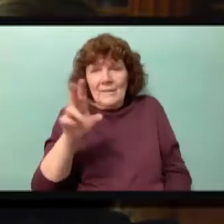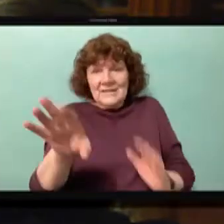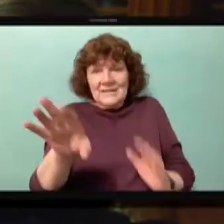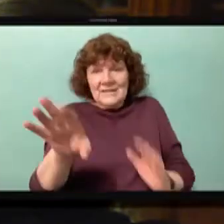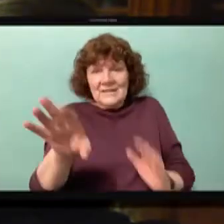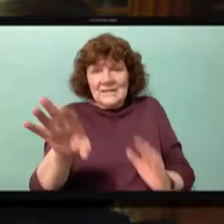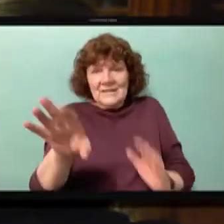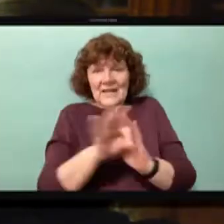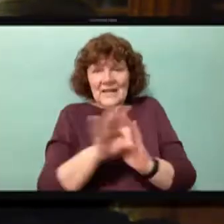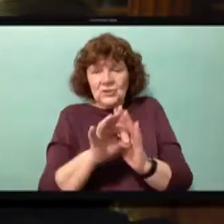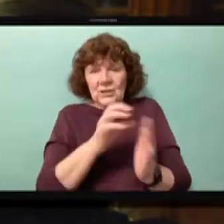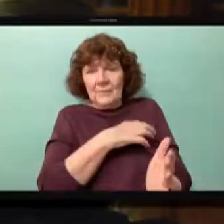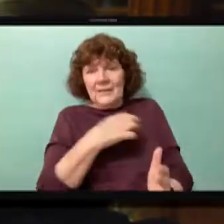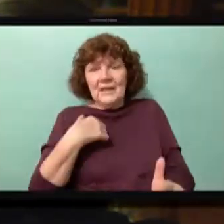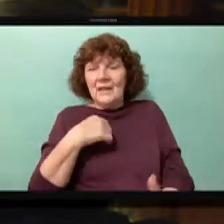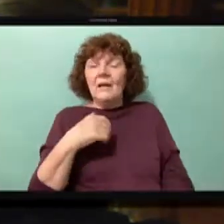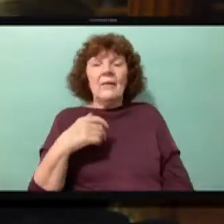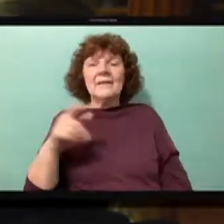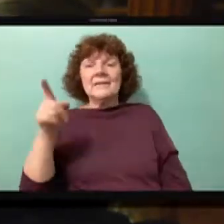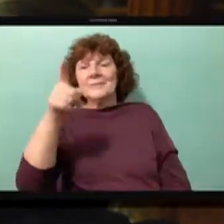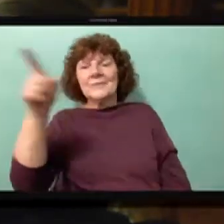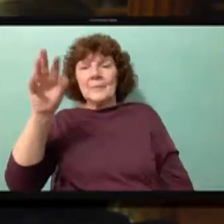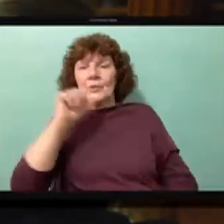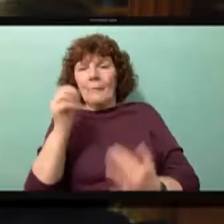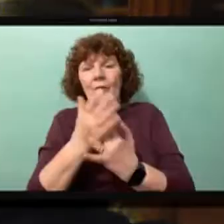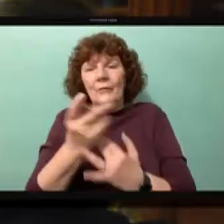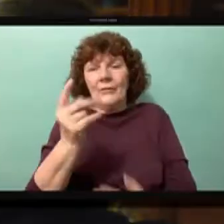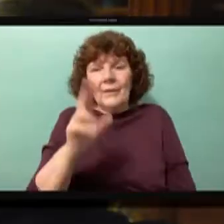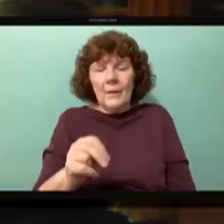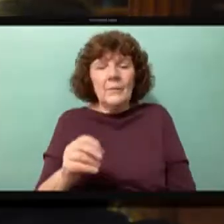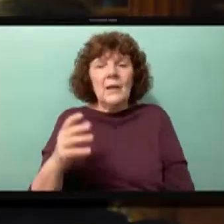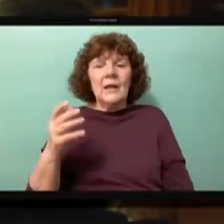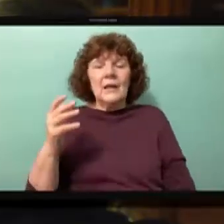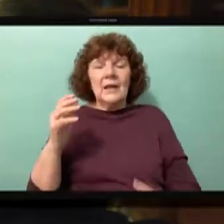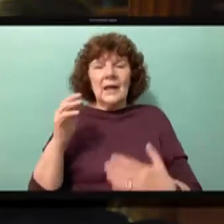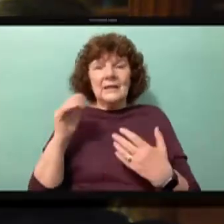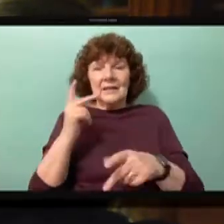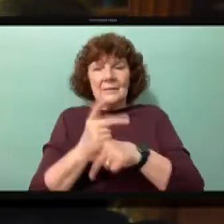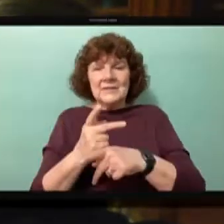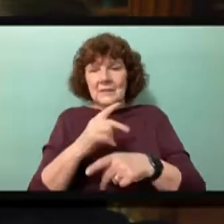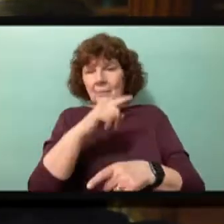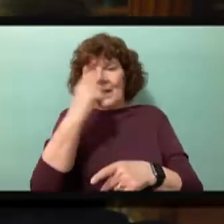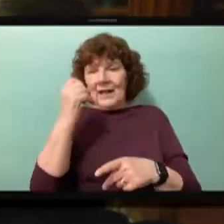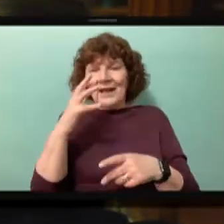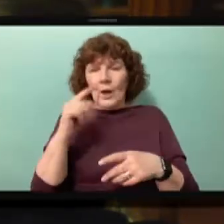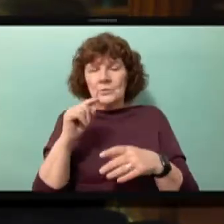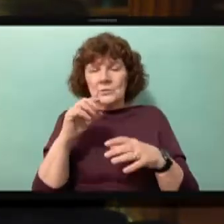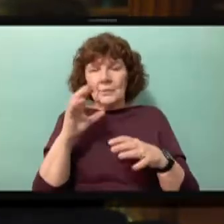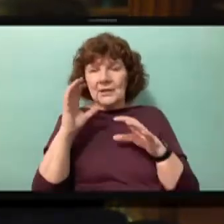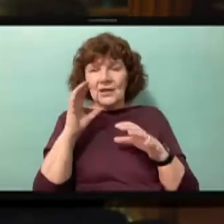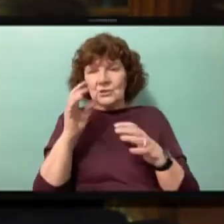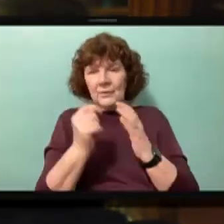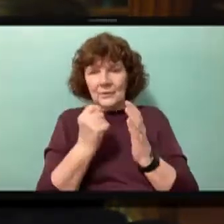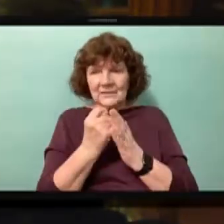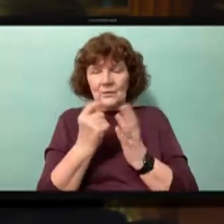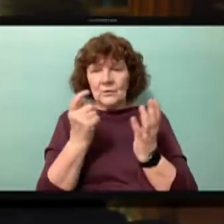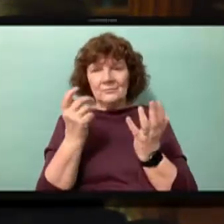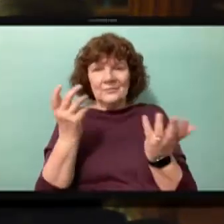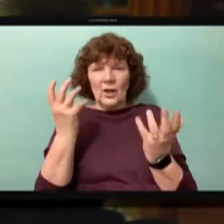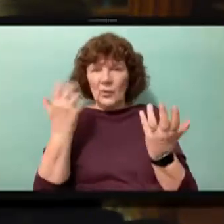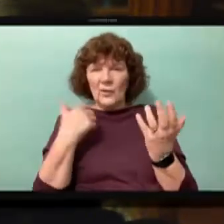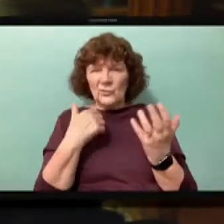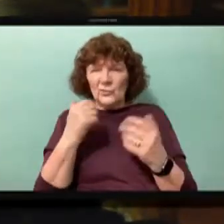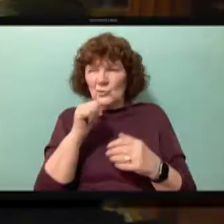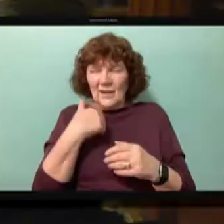like blackout period and communication period of that, you know, they're not contacting city employees. If they don't know who's voting, they're